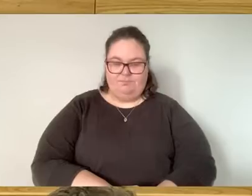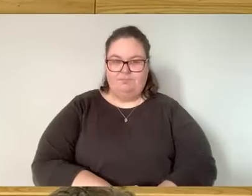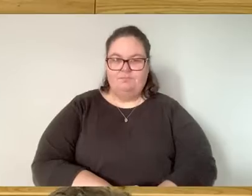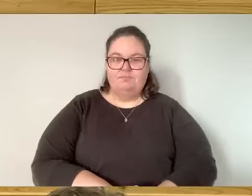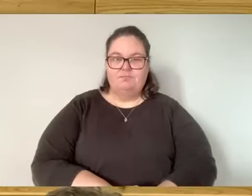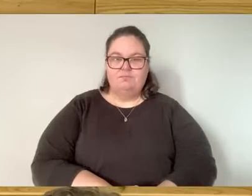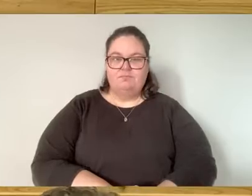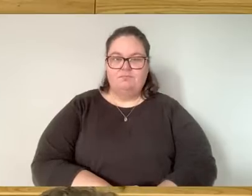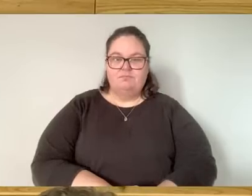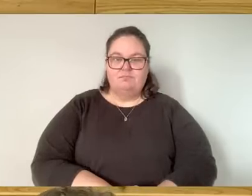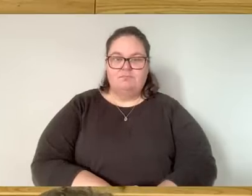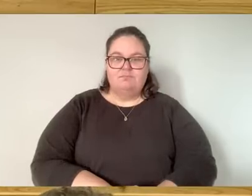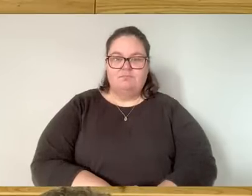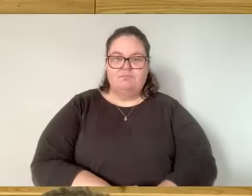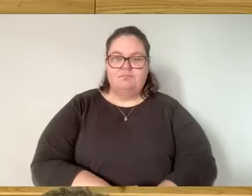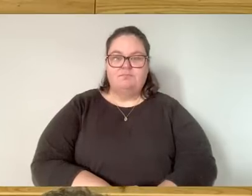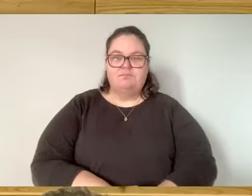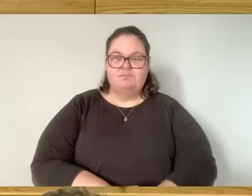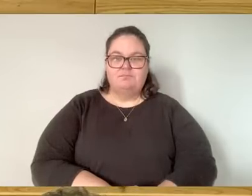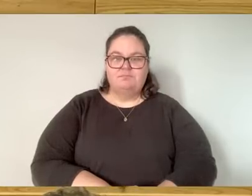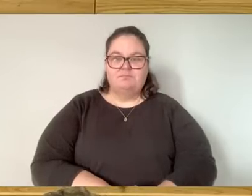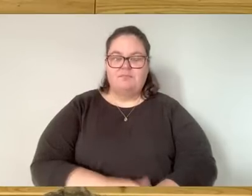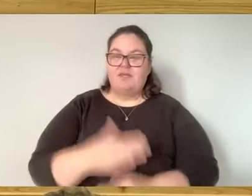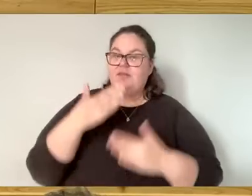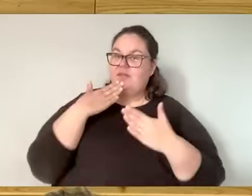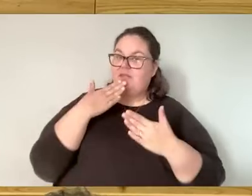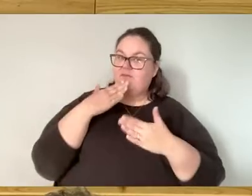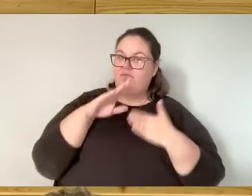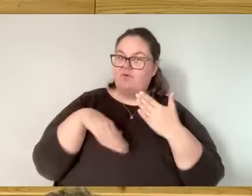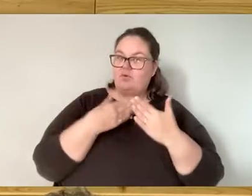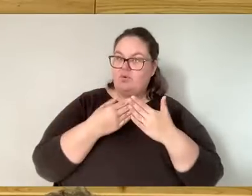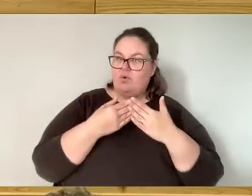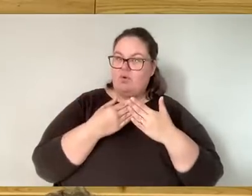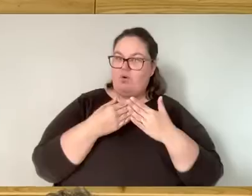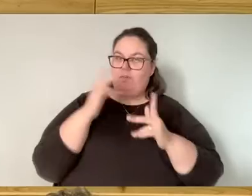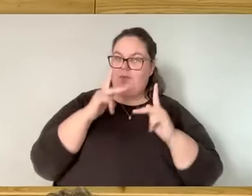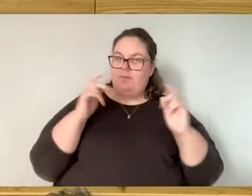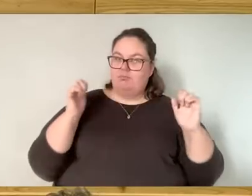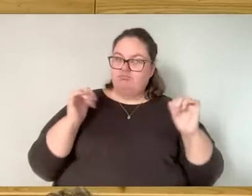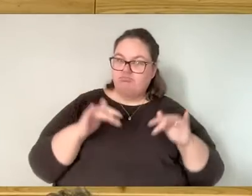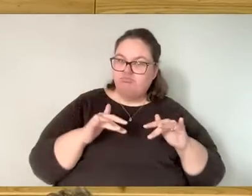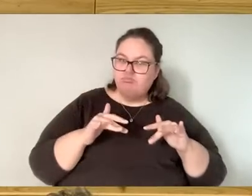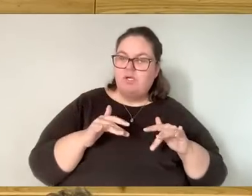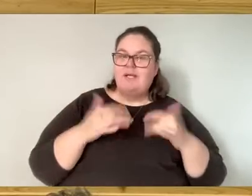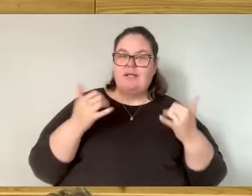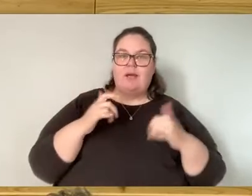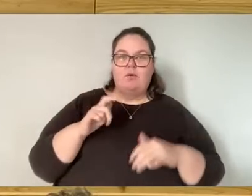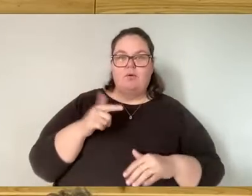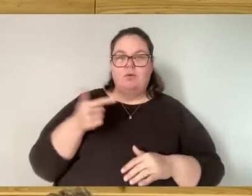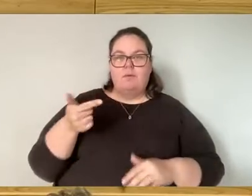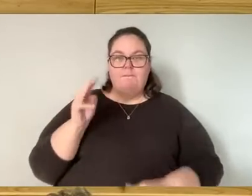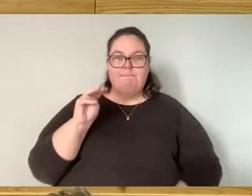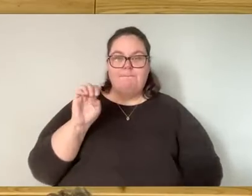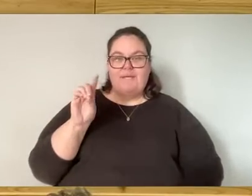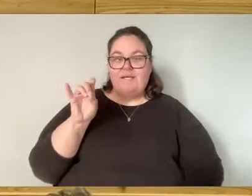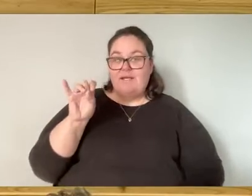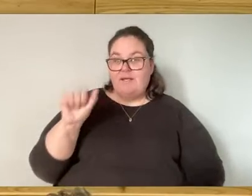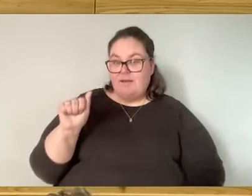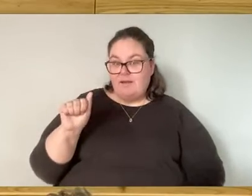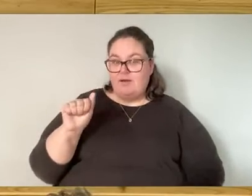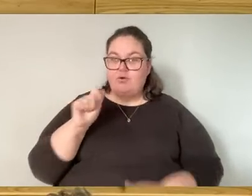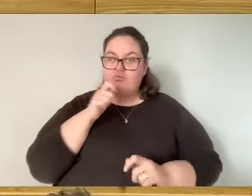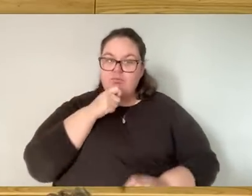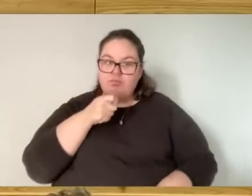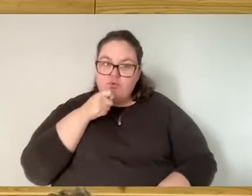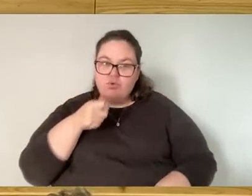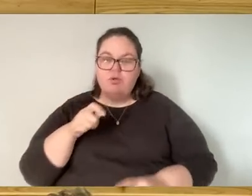of our guests. Questions from members of the media. Each reporter will have one question and a